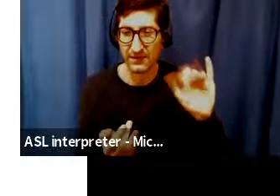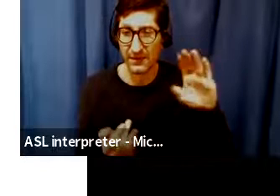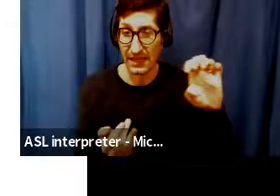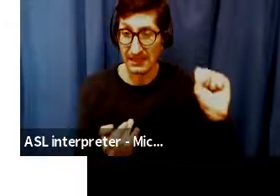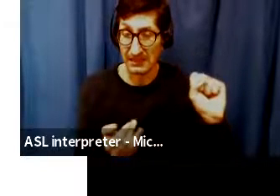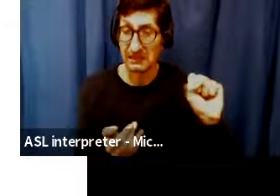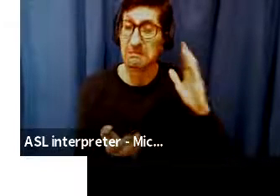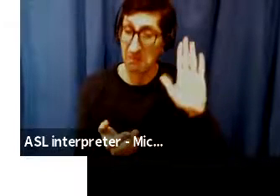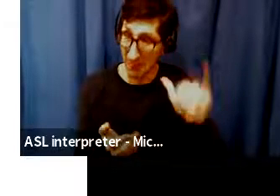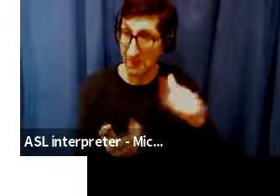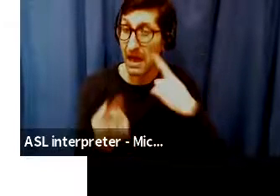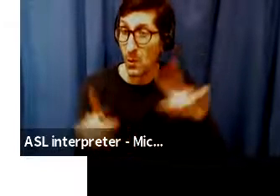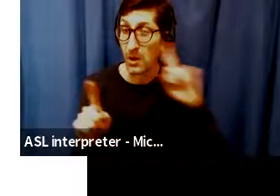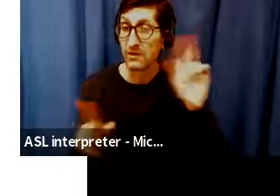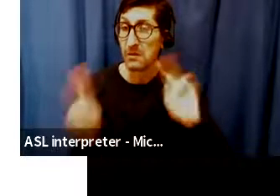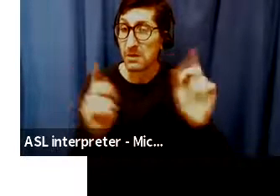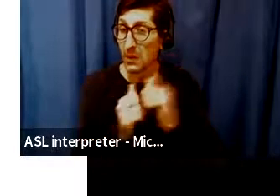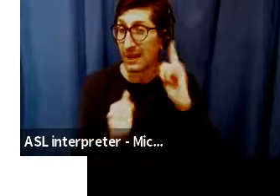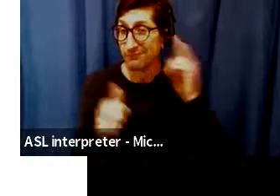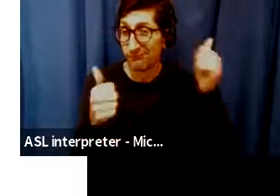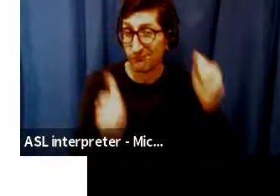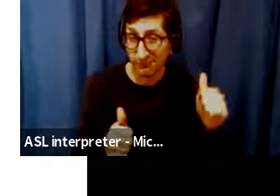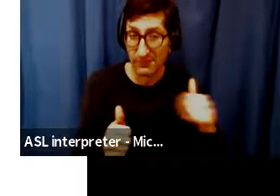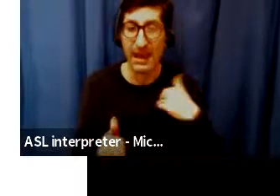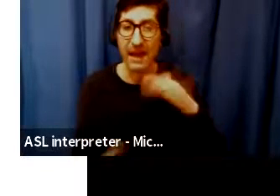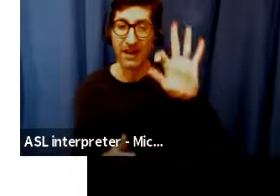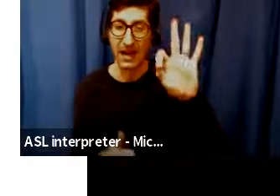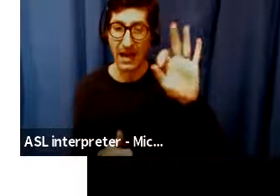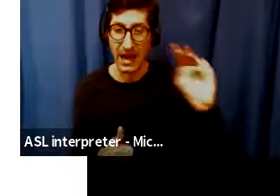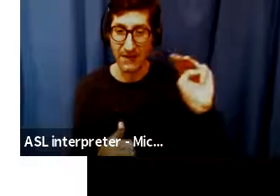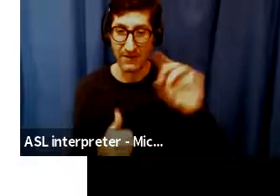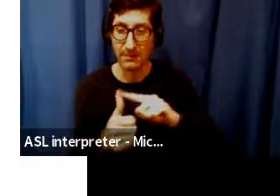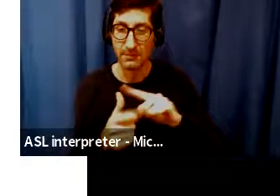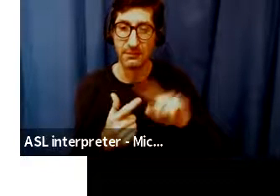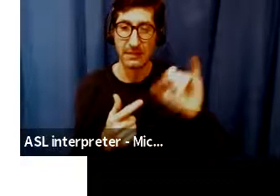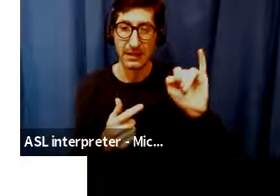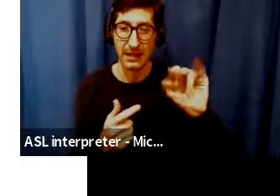three main types: FM, infrared, and loop.